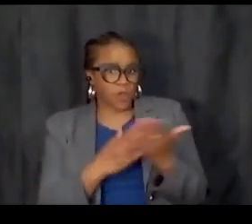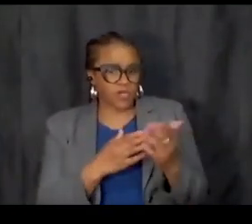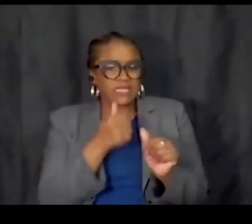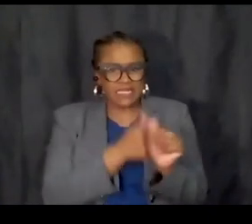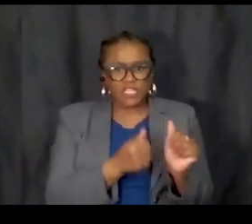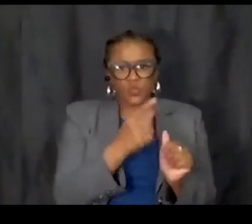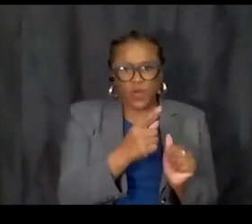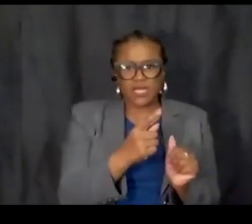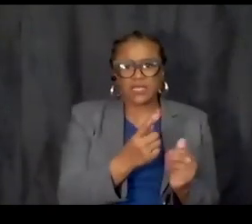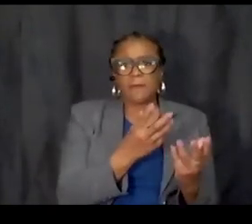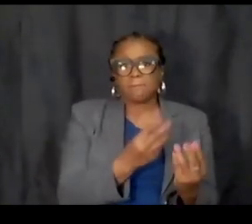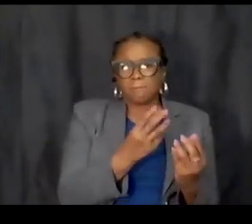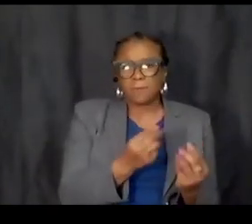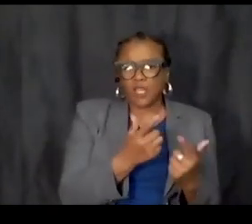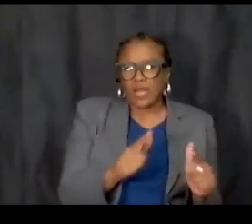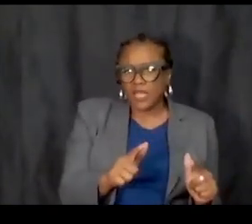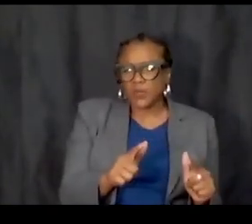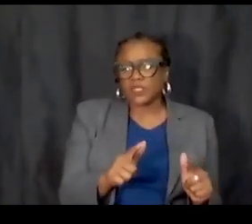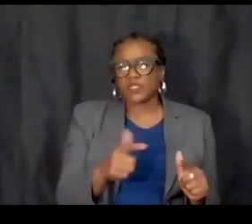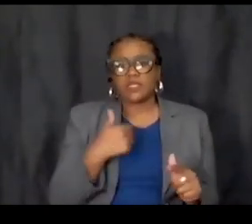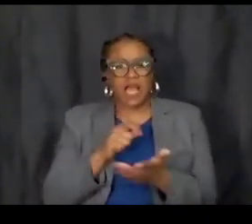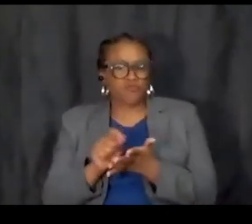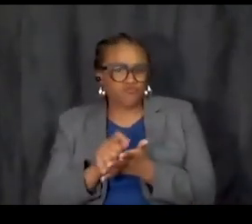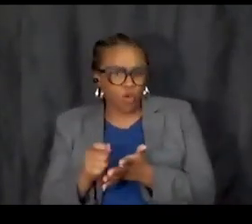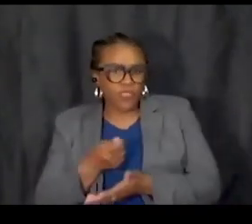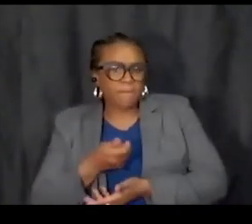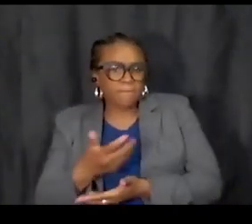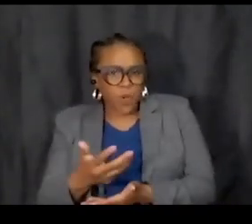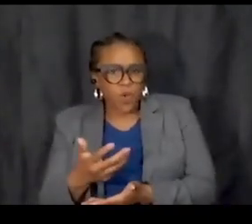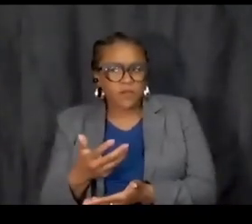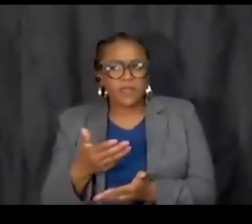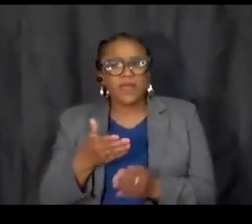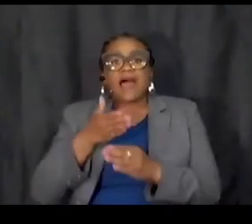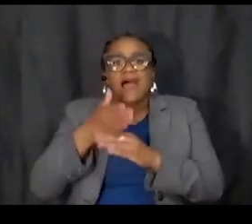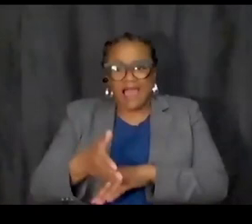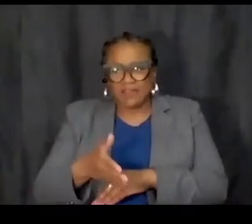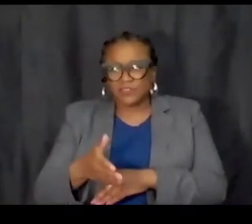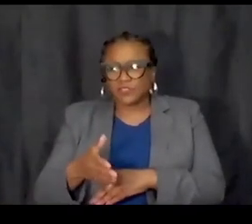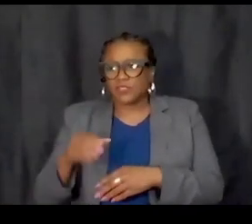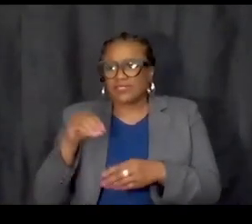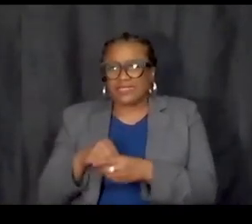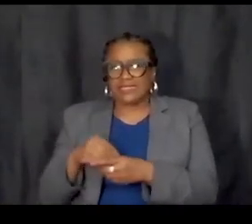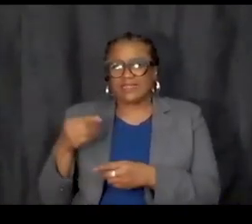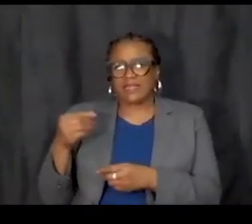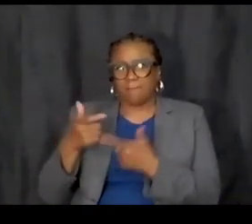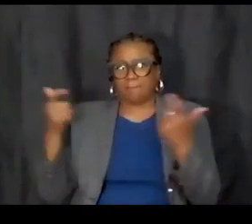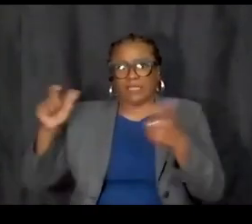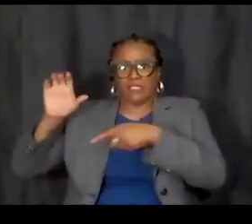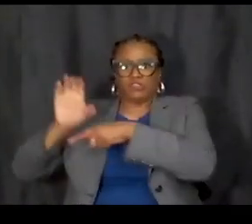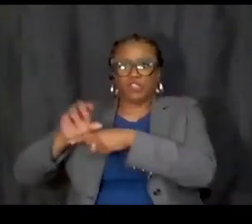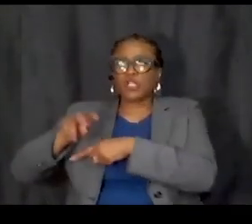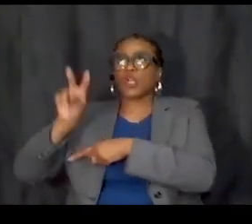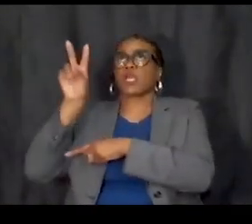this poem after being in Gaudi's cathedral and looking up into the space and listening to the sound